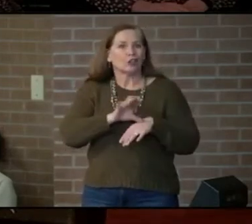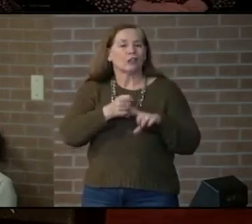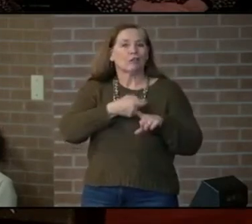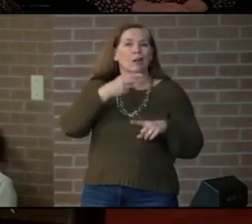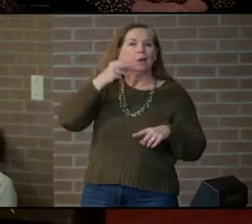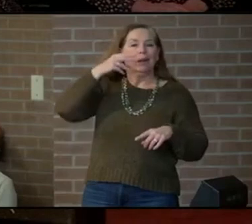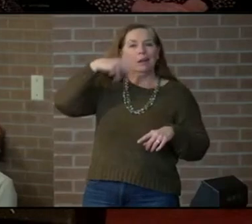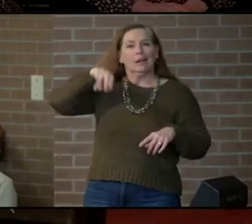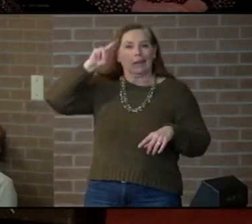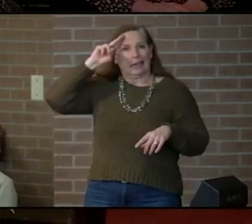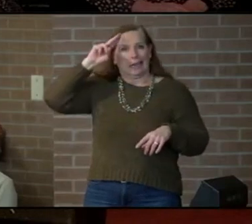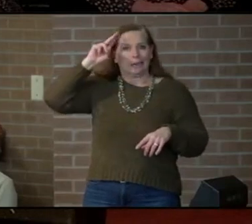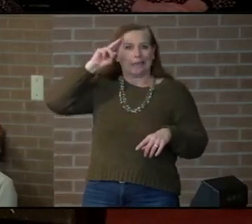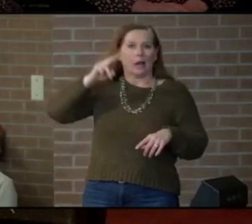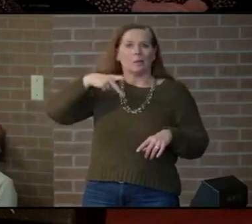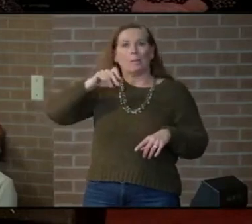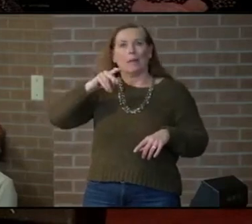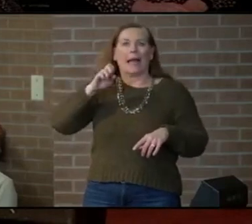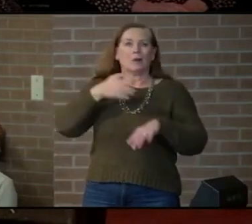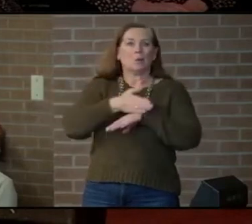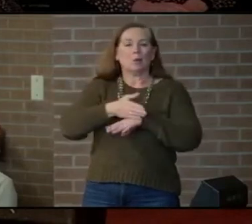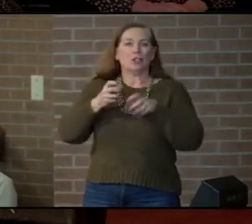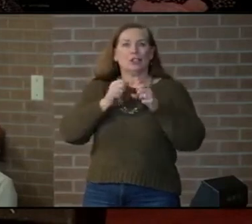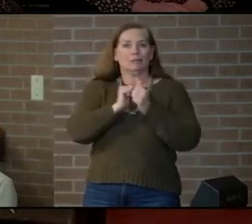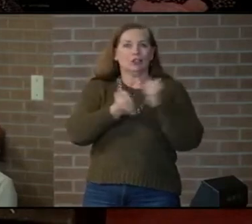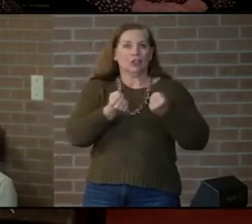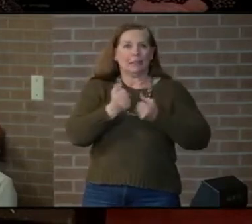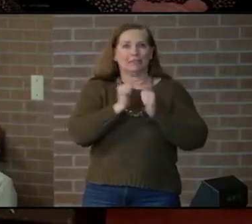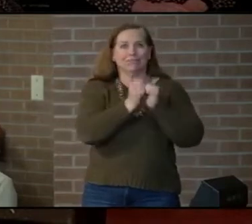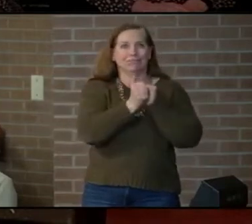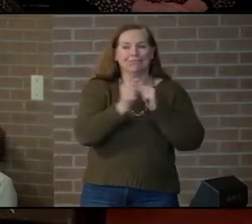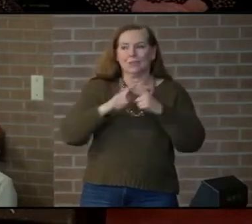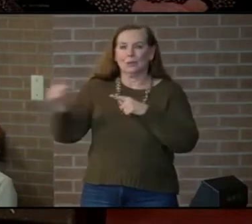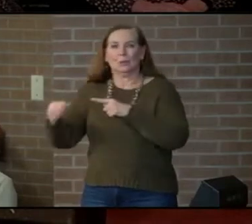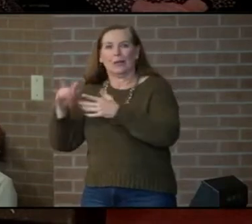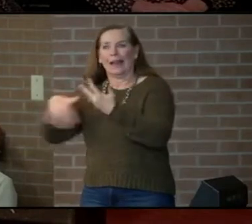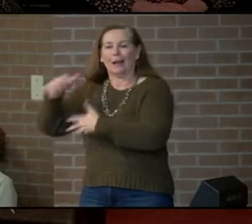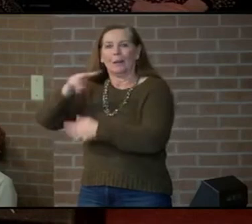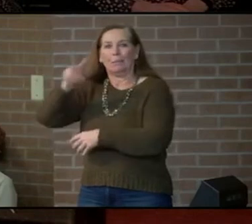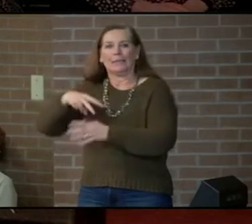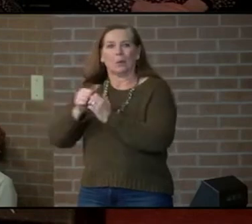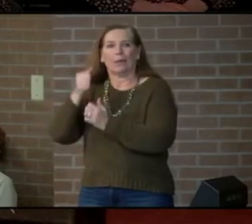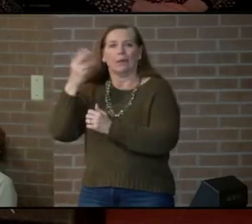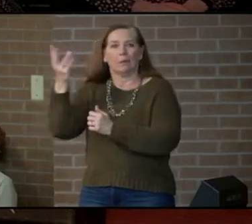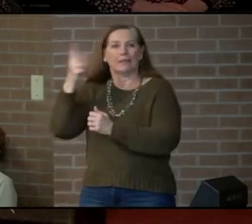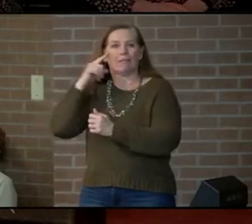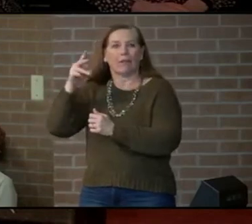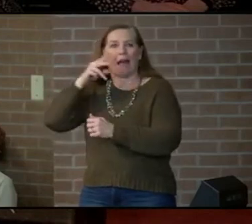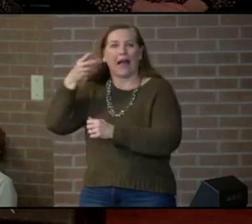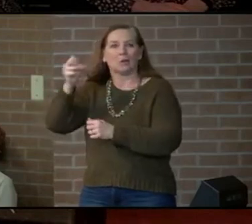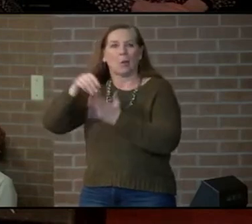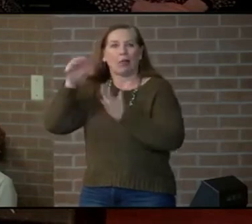Scout Pinewood Derby races to Jesus Pizza in high school, all of those things. And he and his family, from